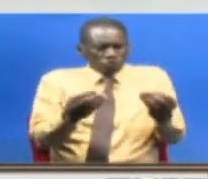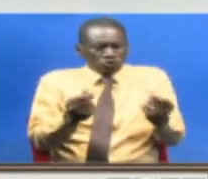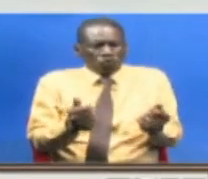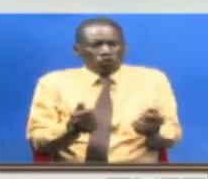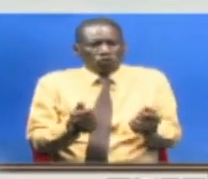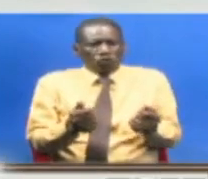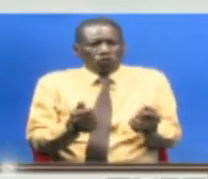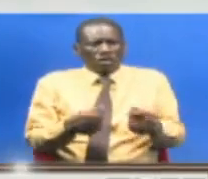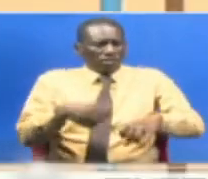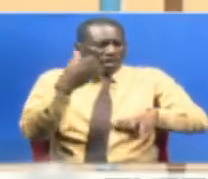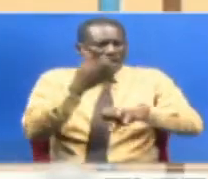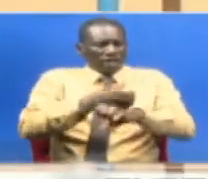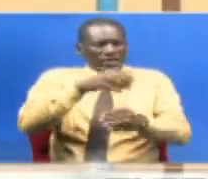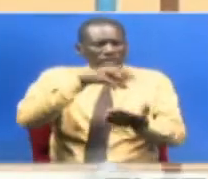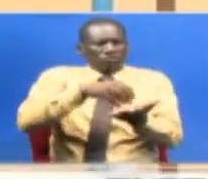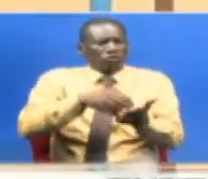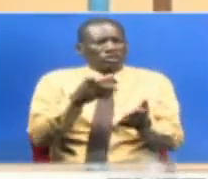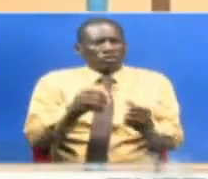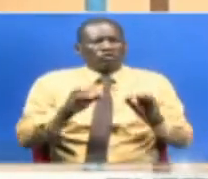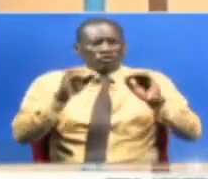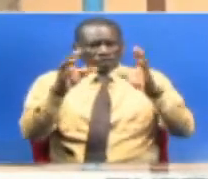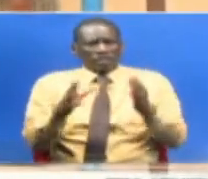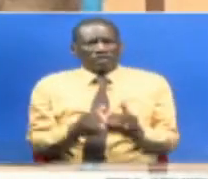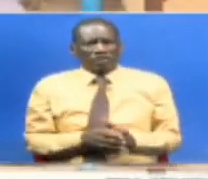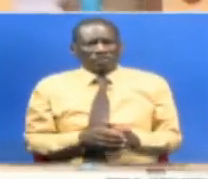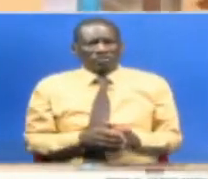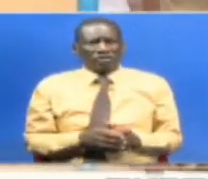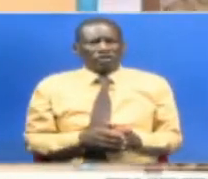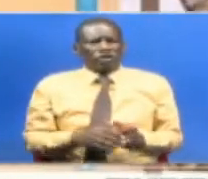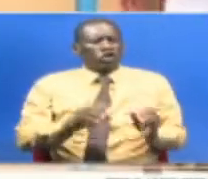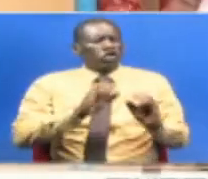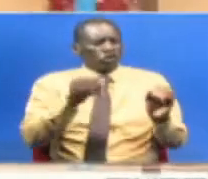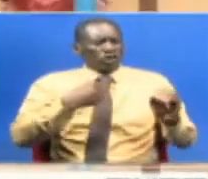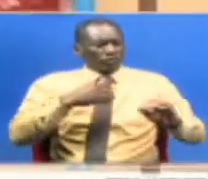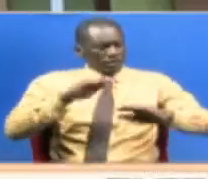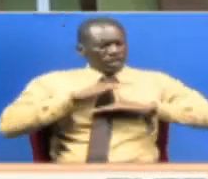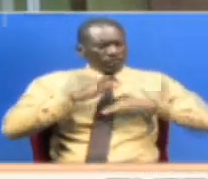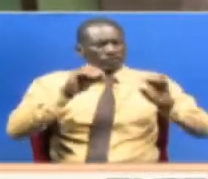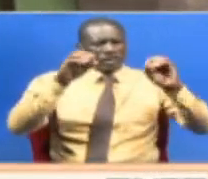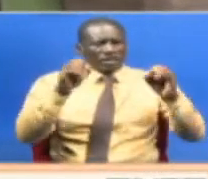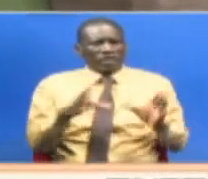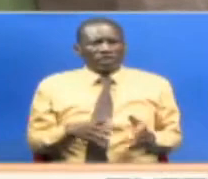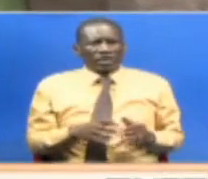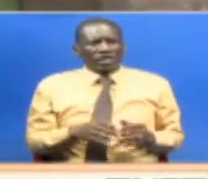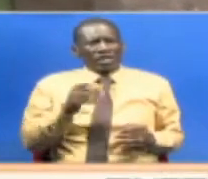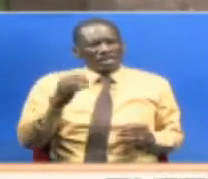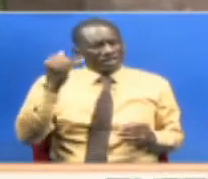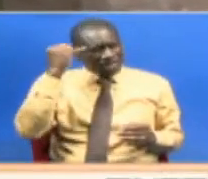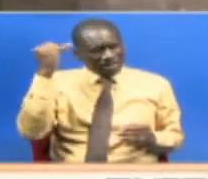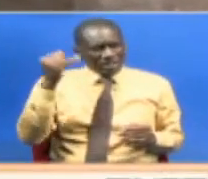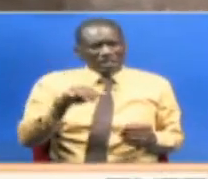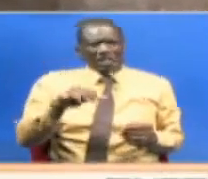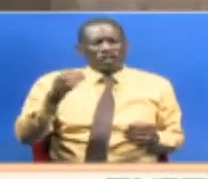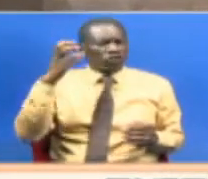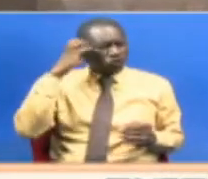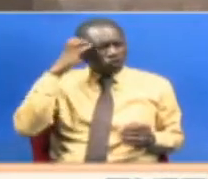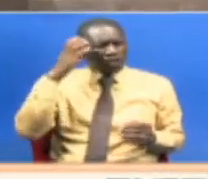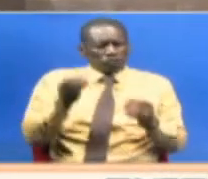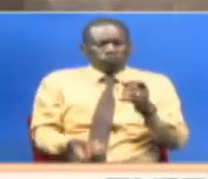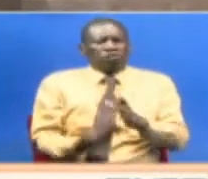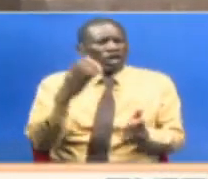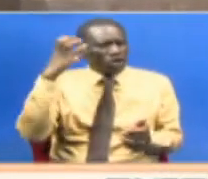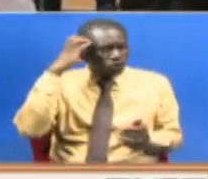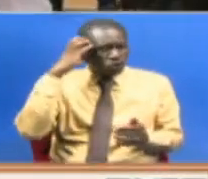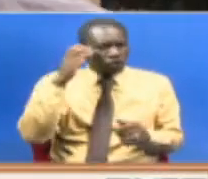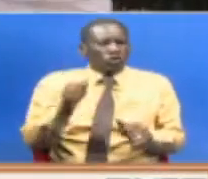long-standing issue: the scarcity of teachers. His brainchild, Nuria College, is said to become a